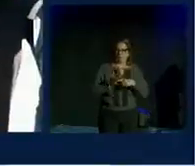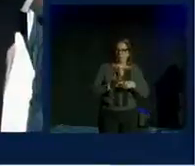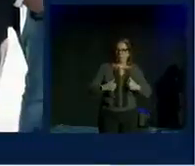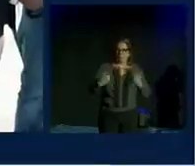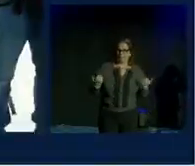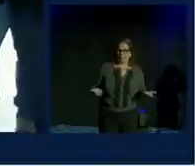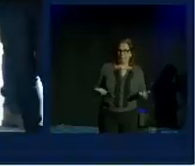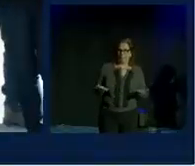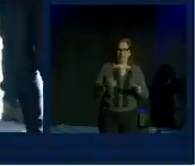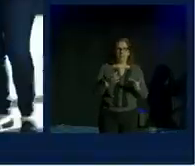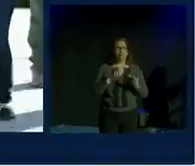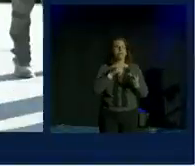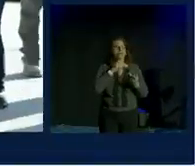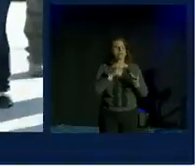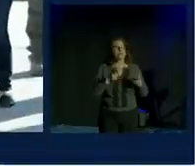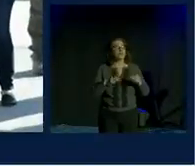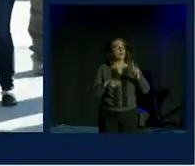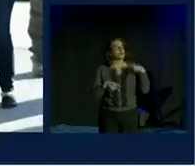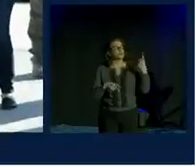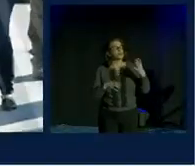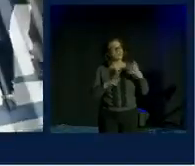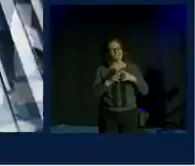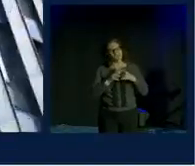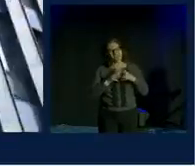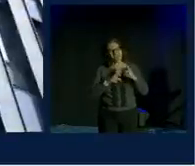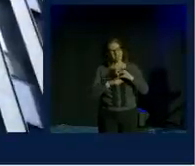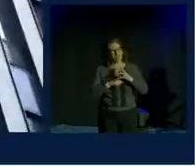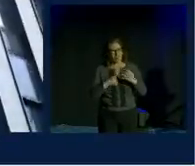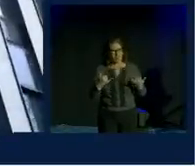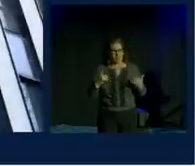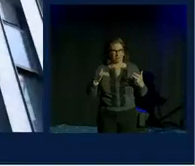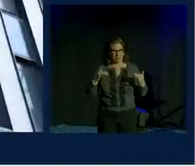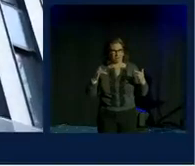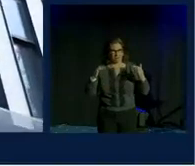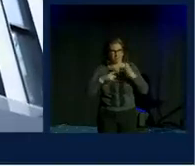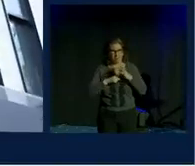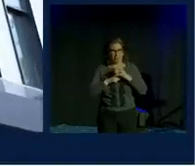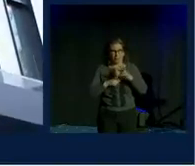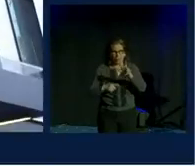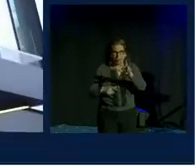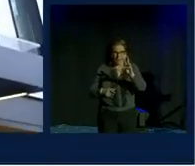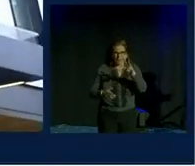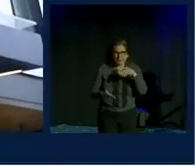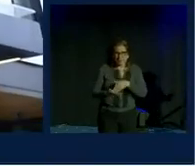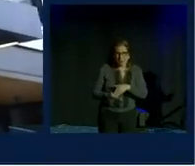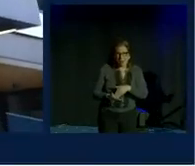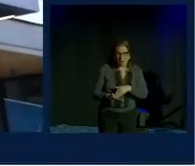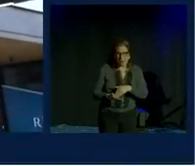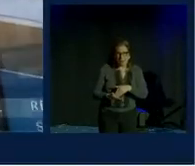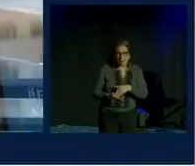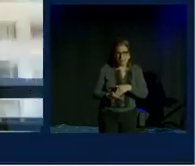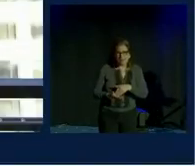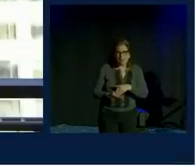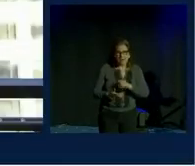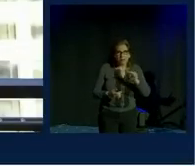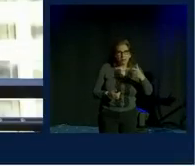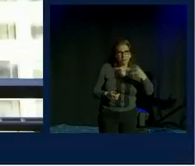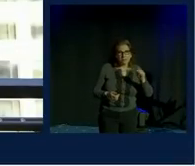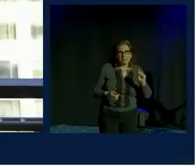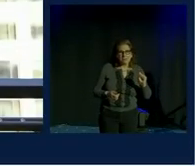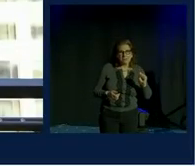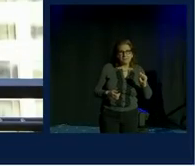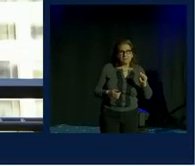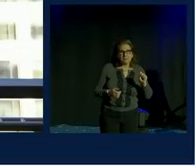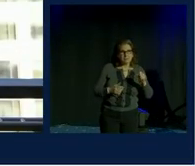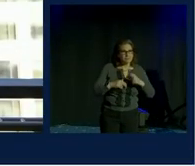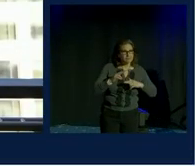is exactly what this 36,000 unit goal is all about. Certainly we feel part